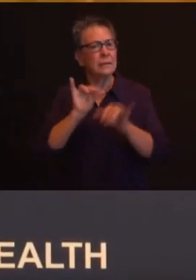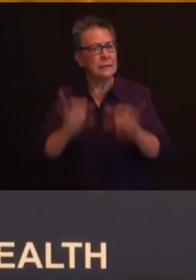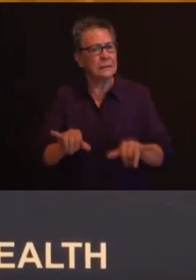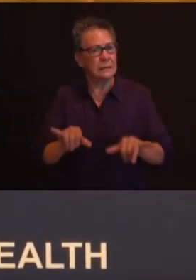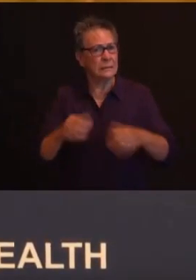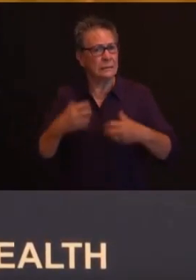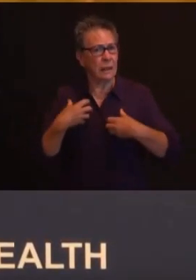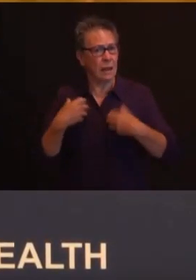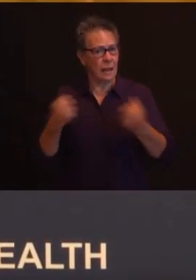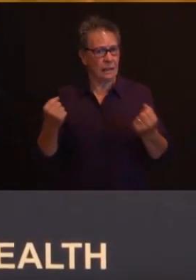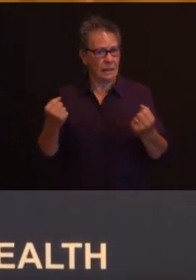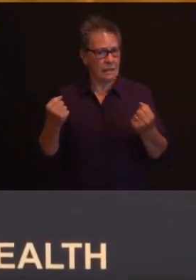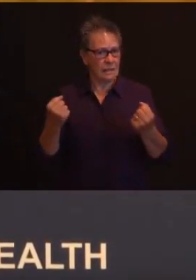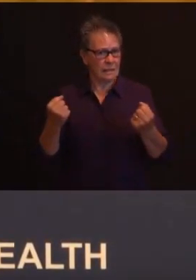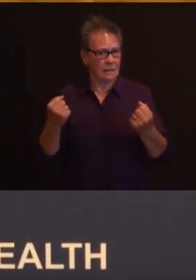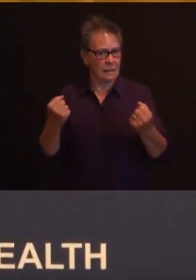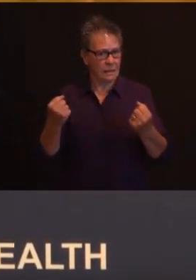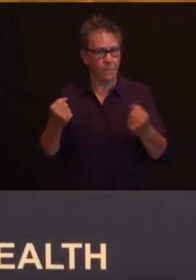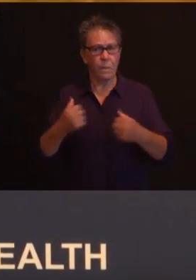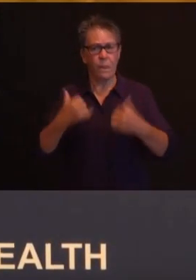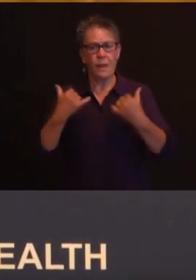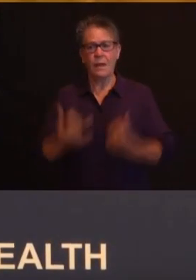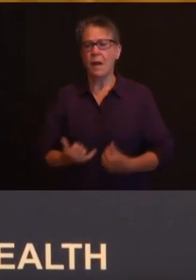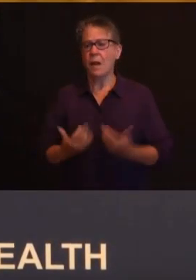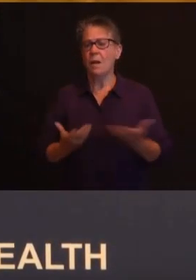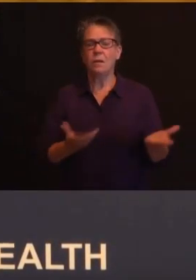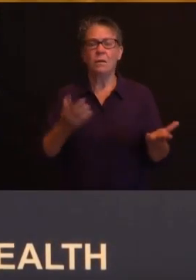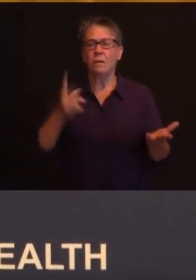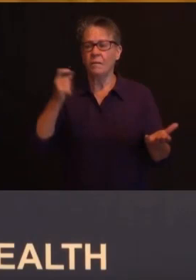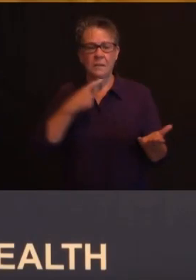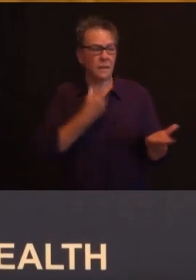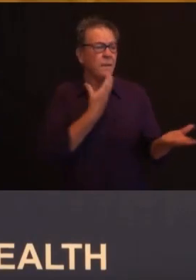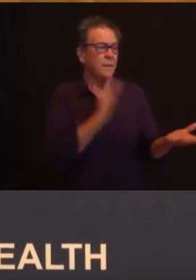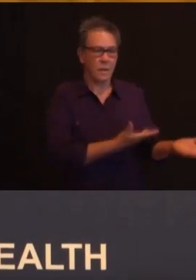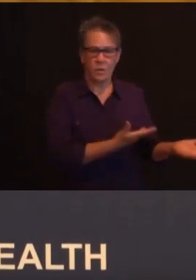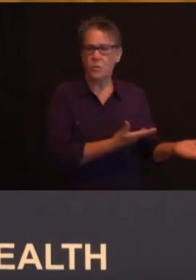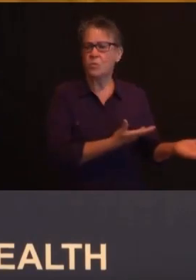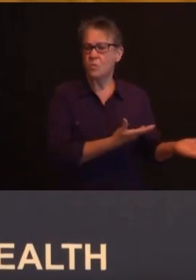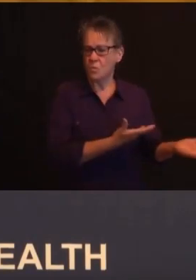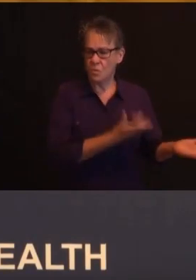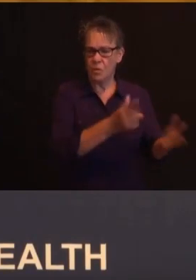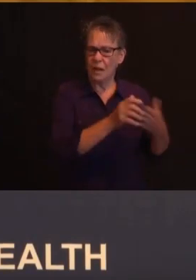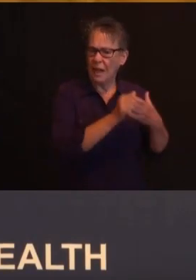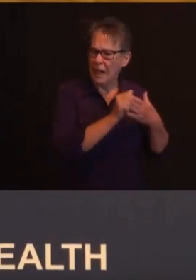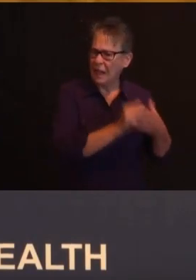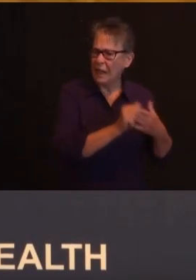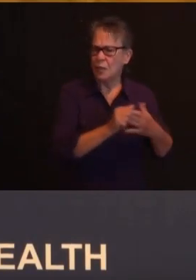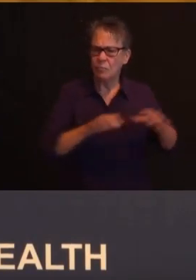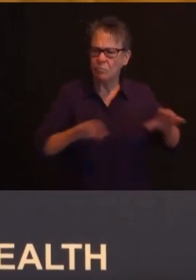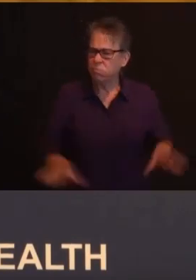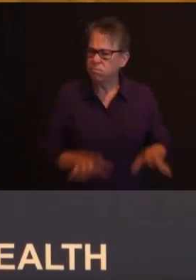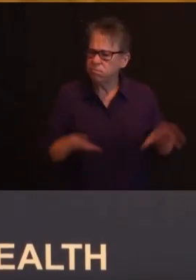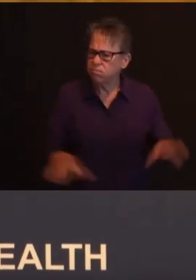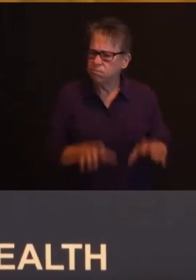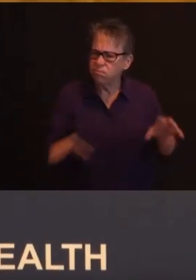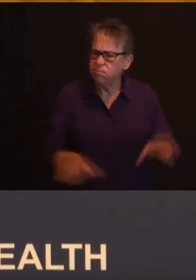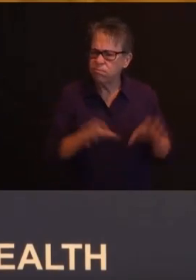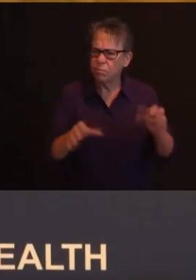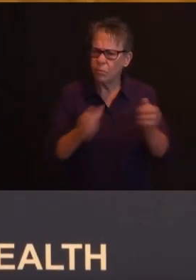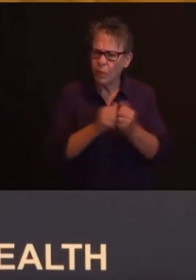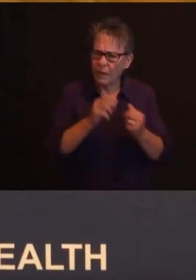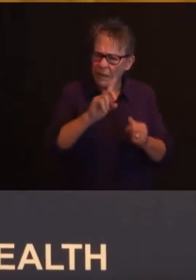your team, Tina, and the rest of the team. You know, I think, I don't want to put words in your mouth, but I think it's fair